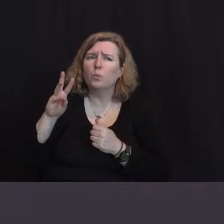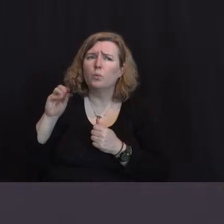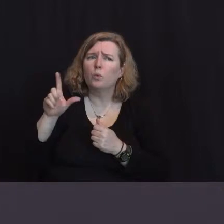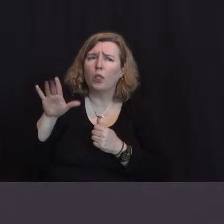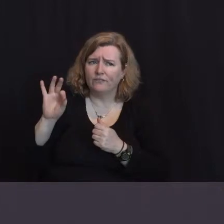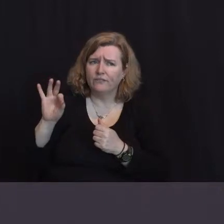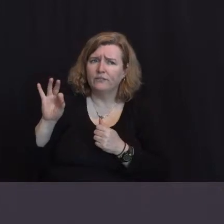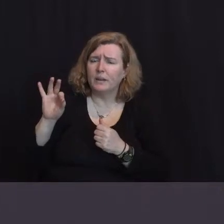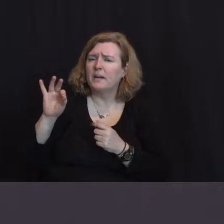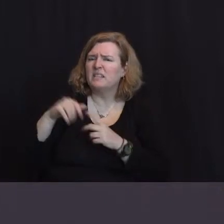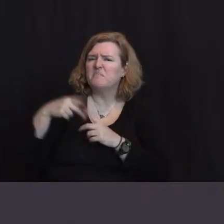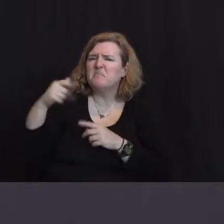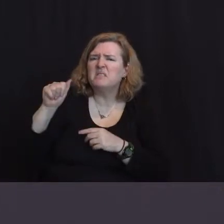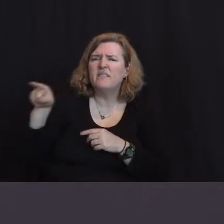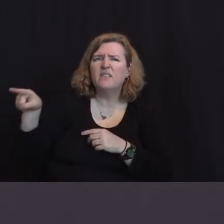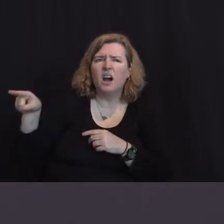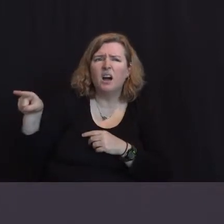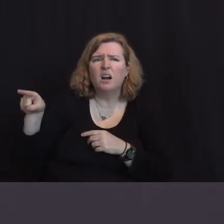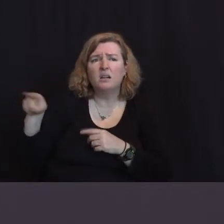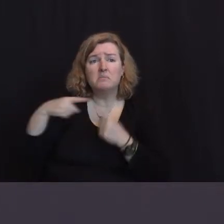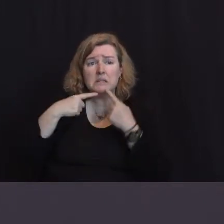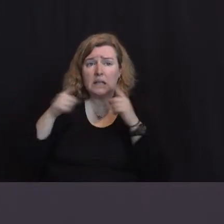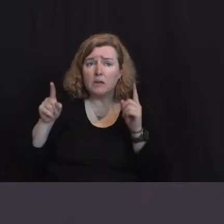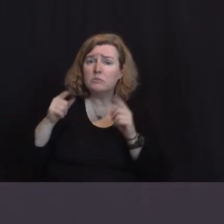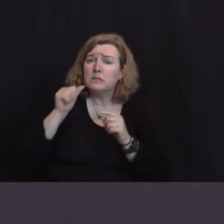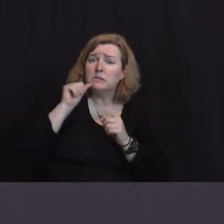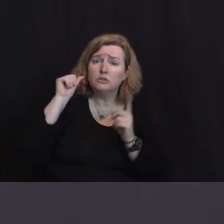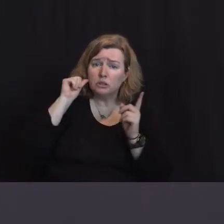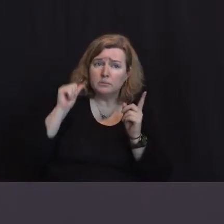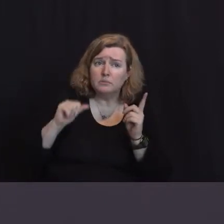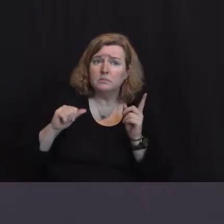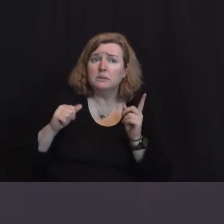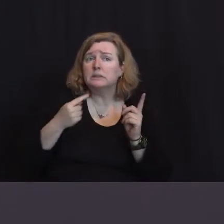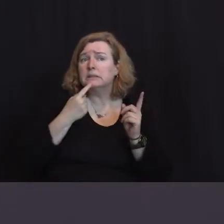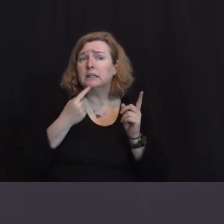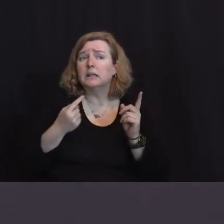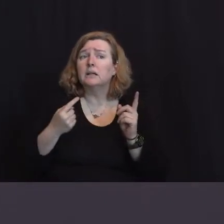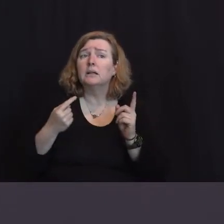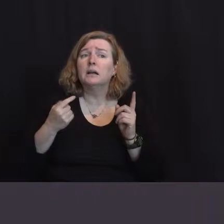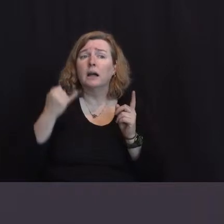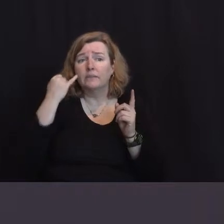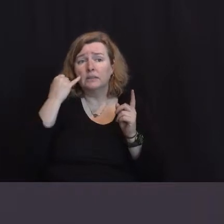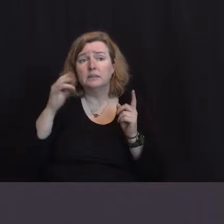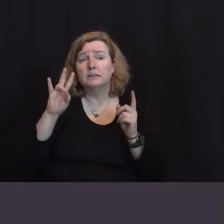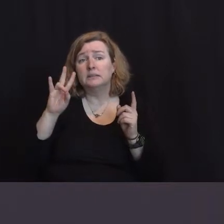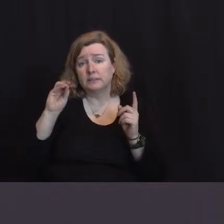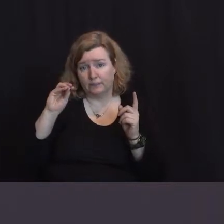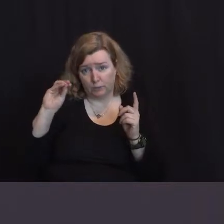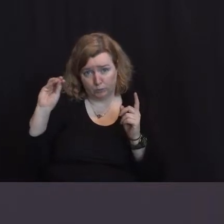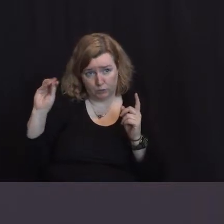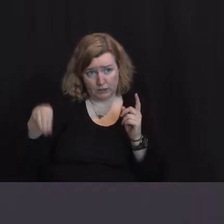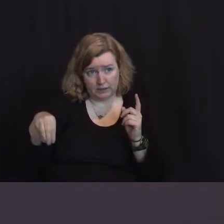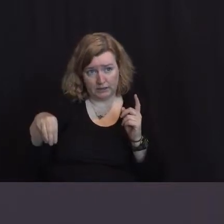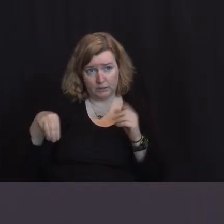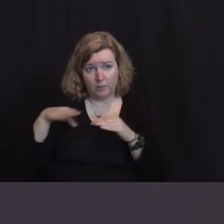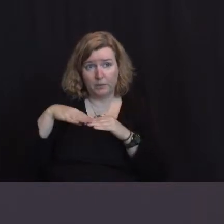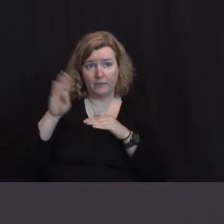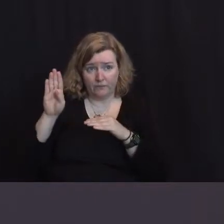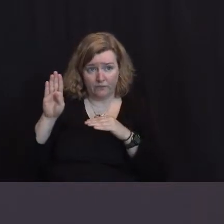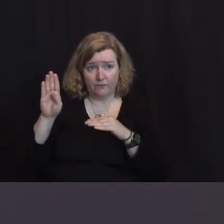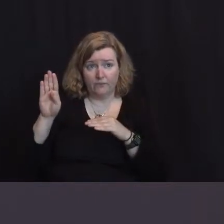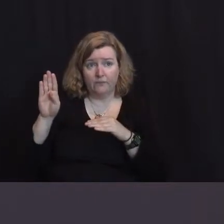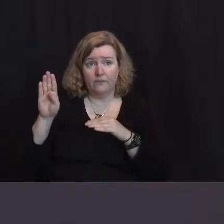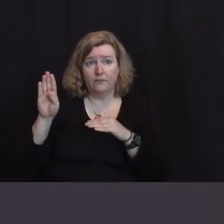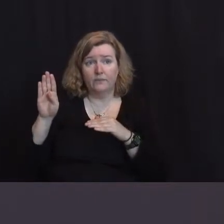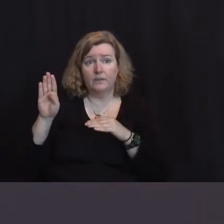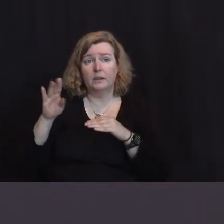it was yesterday, including that if 70% of the 18 and over population in Pennsylvania is vaccinated, he will lift the